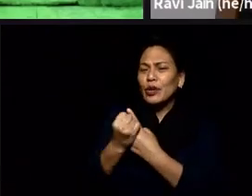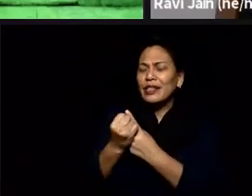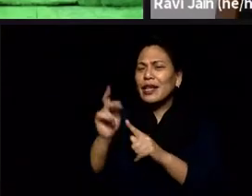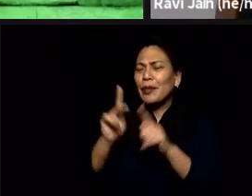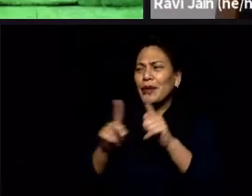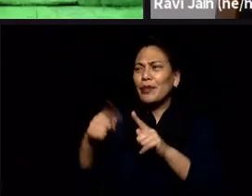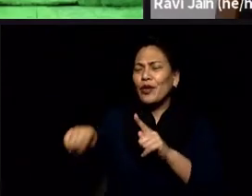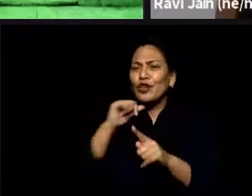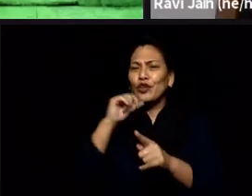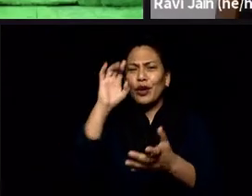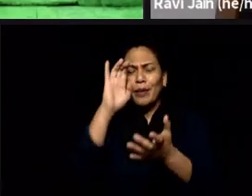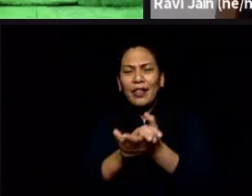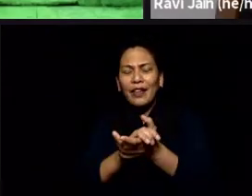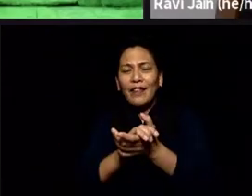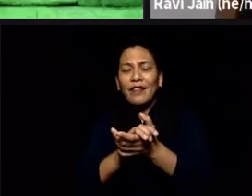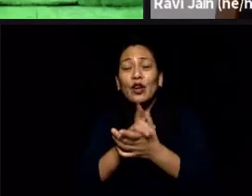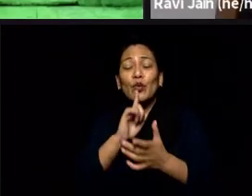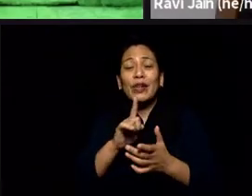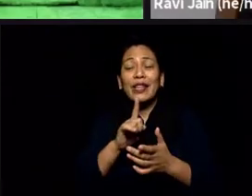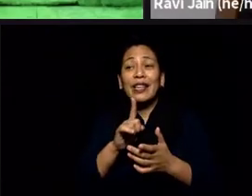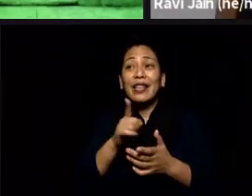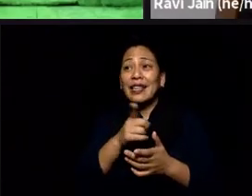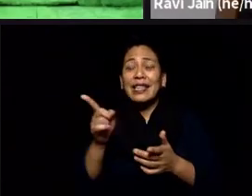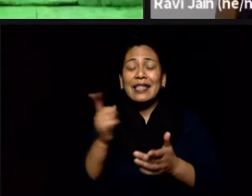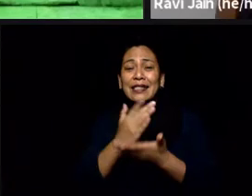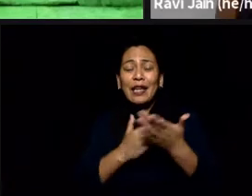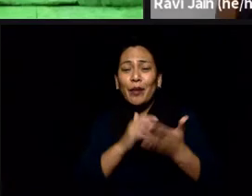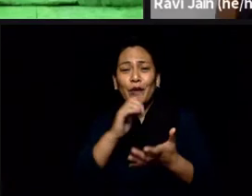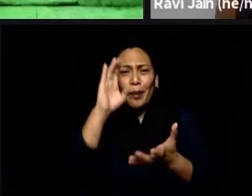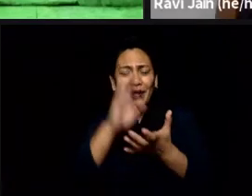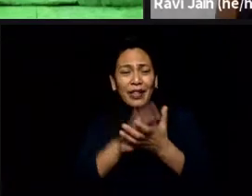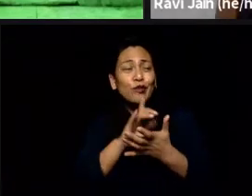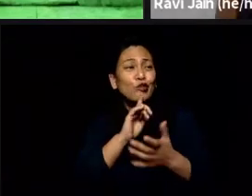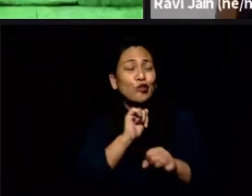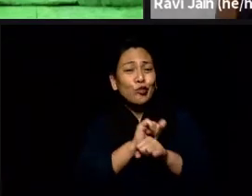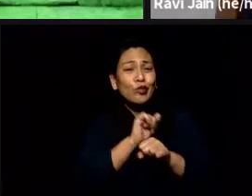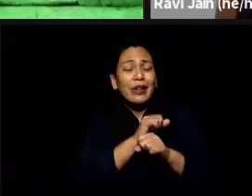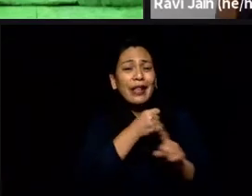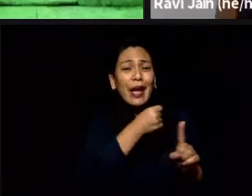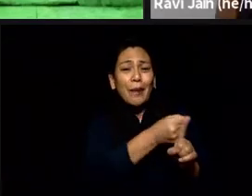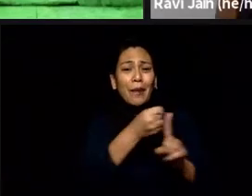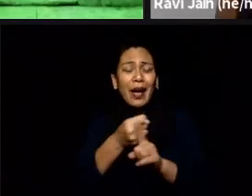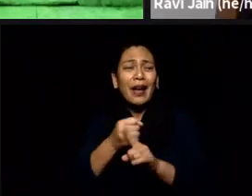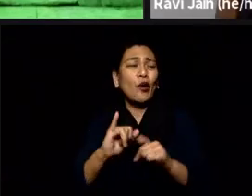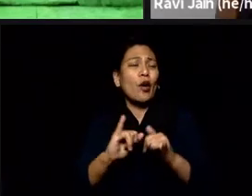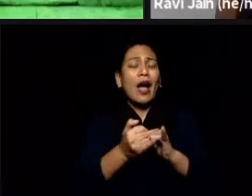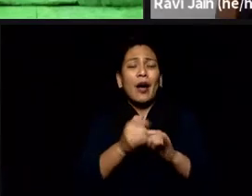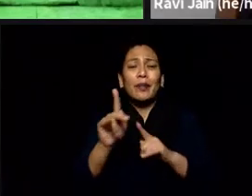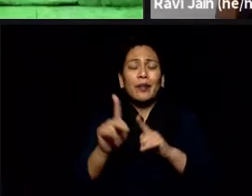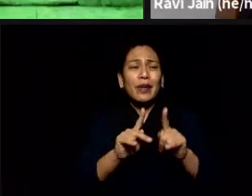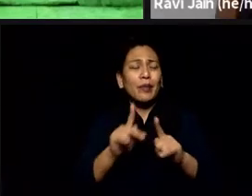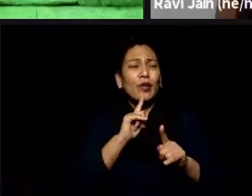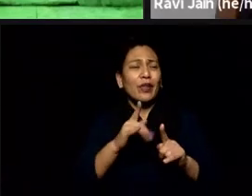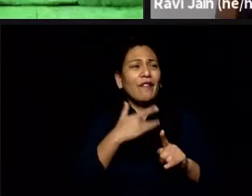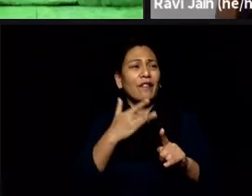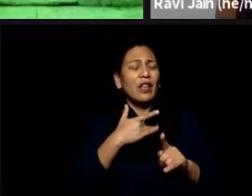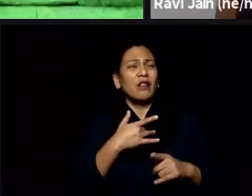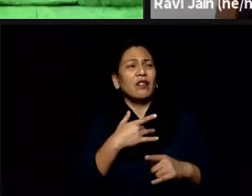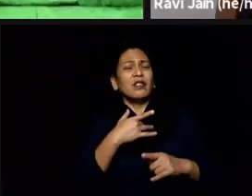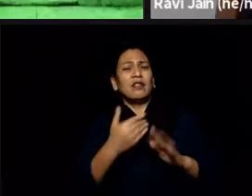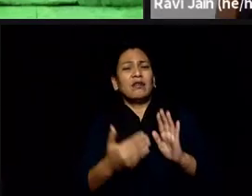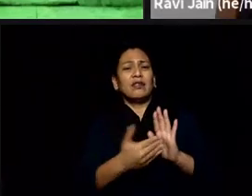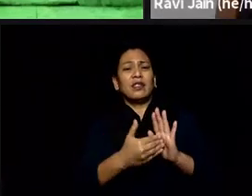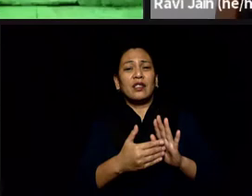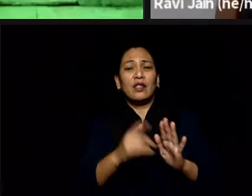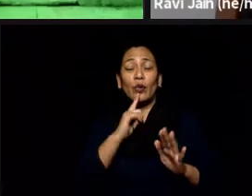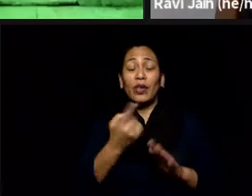don't believe the realities of the impact of how people are treated. And our friends, you know, I didn't